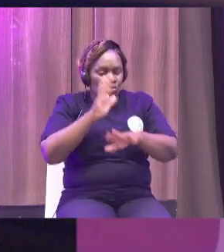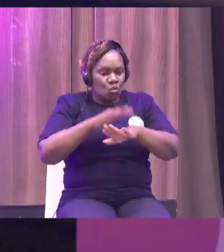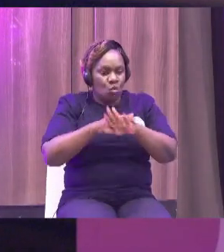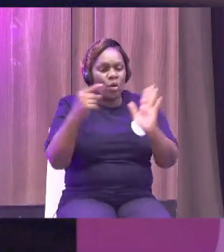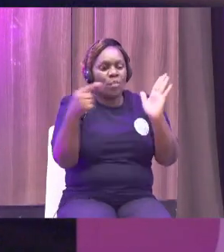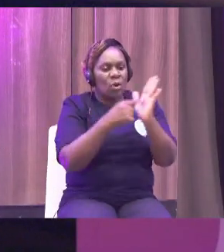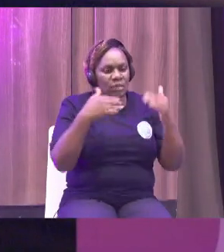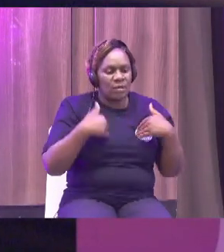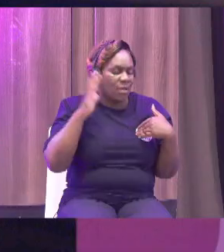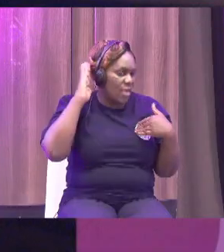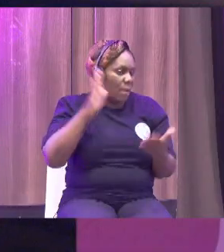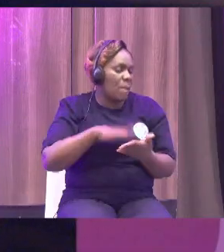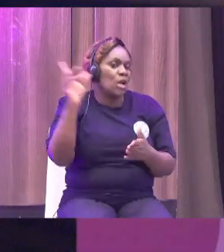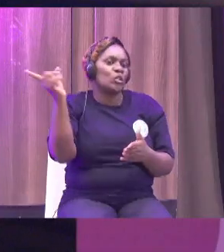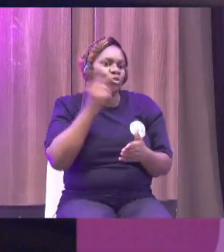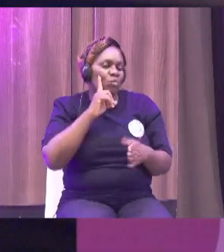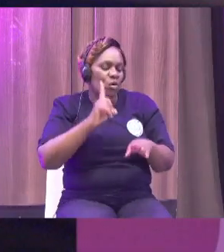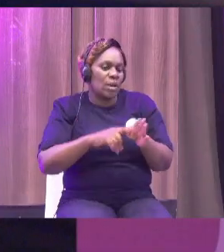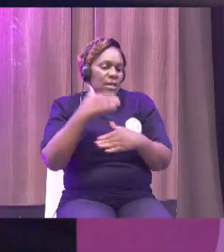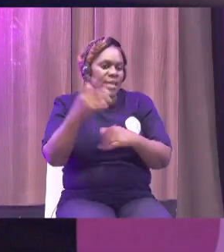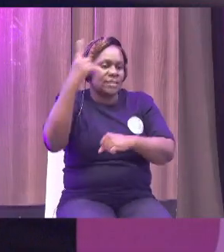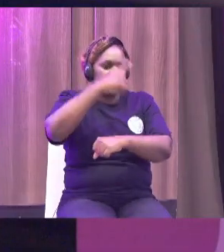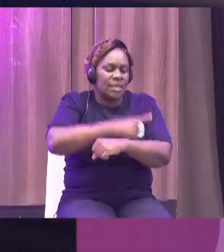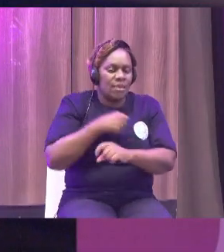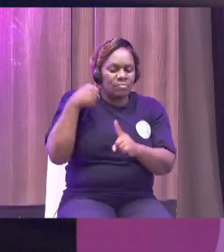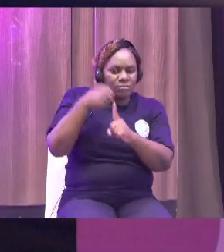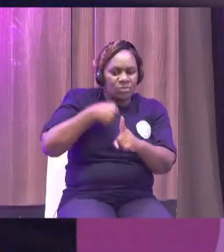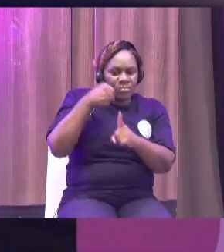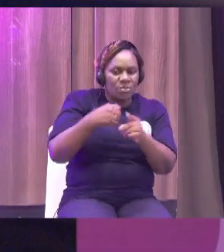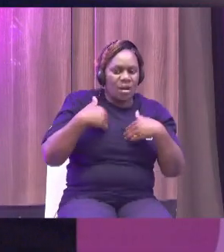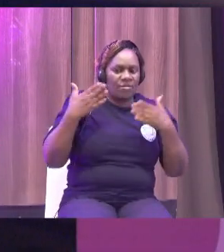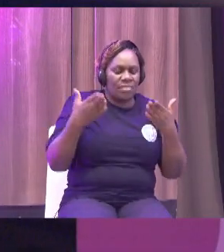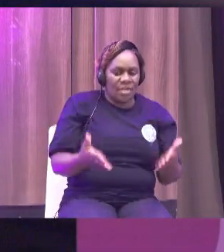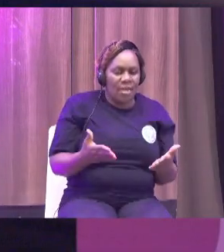And I think we're going to hear more tomorrow and the next day about the efforts that are